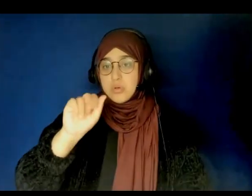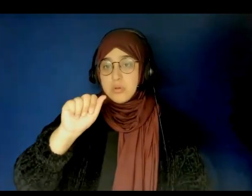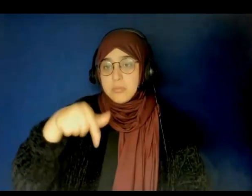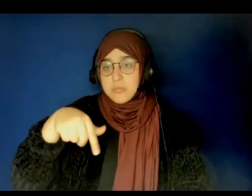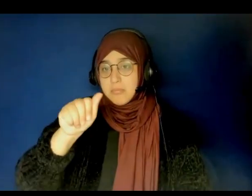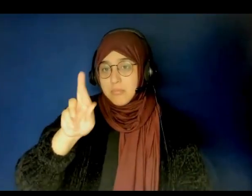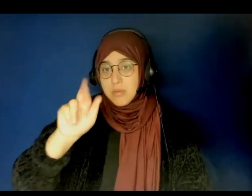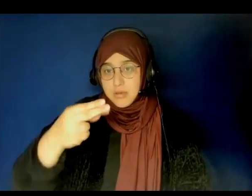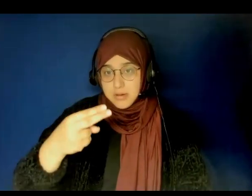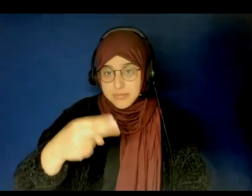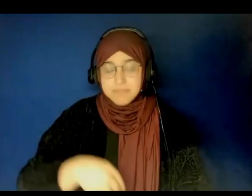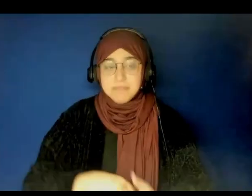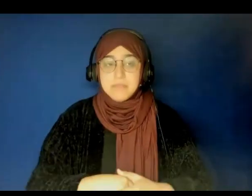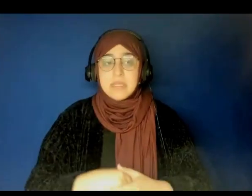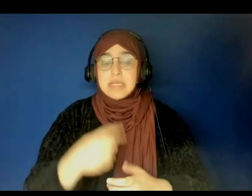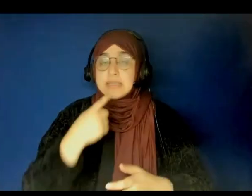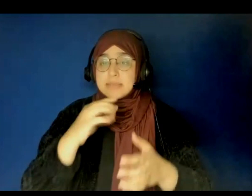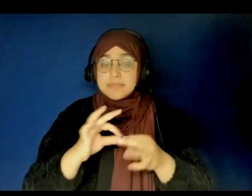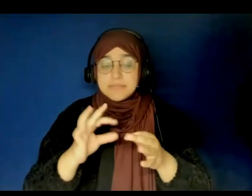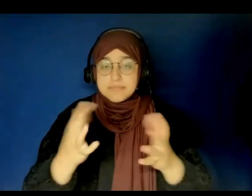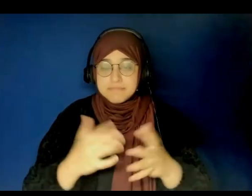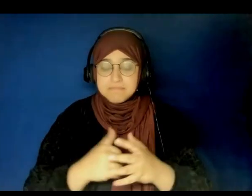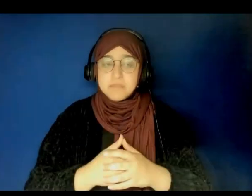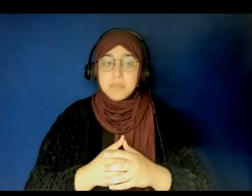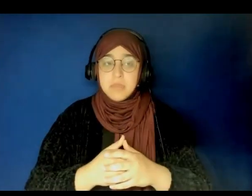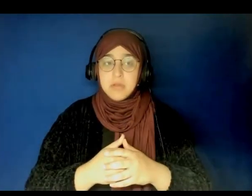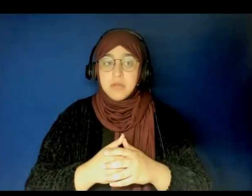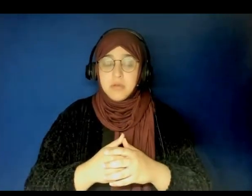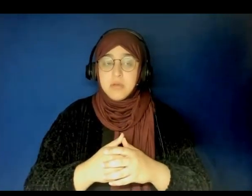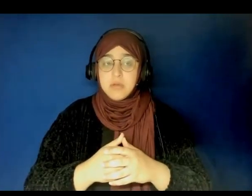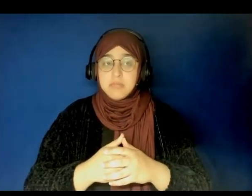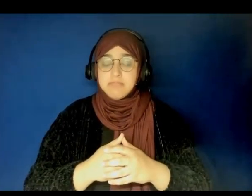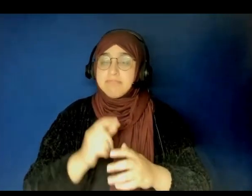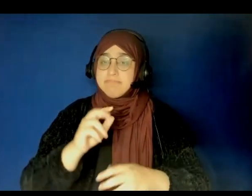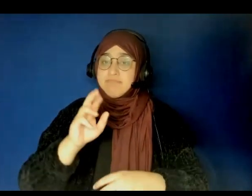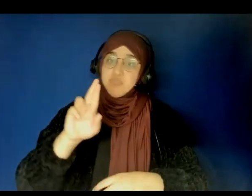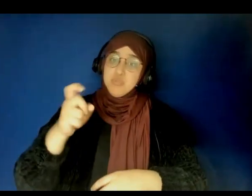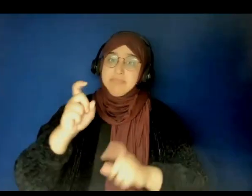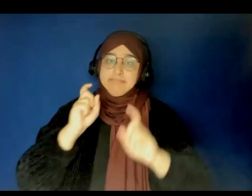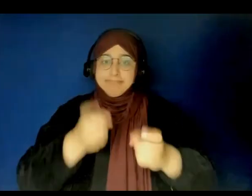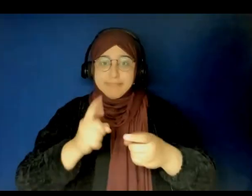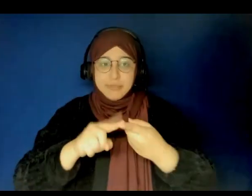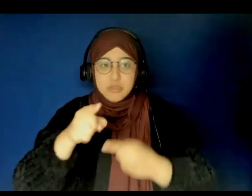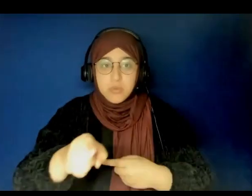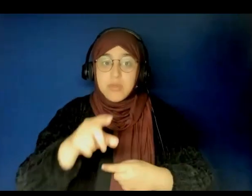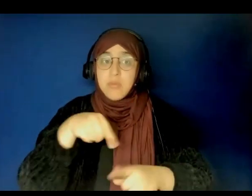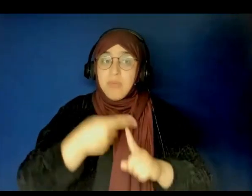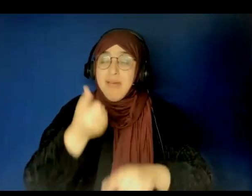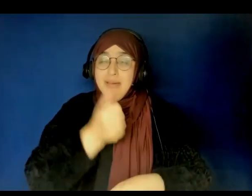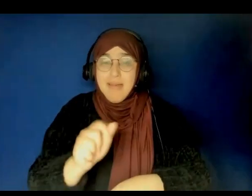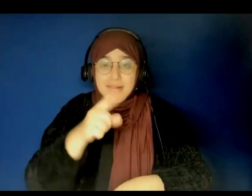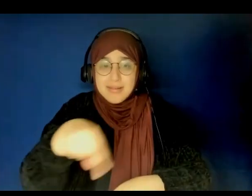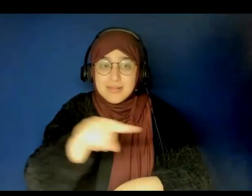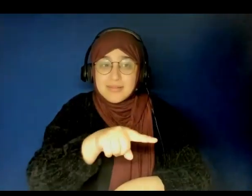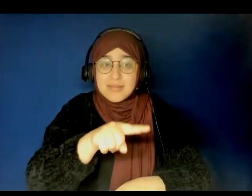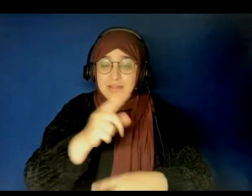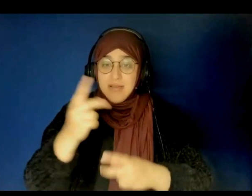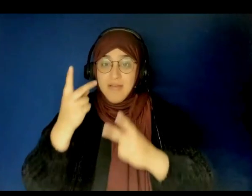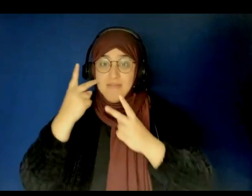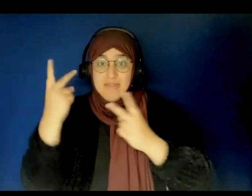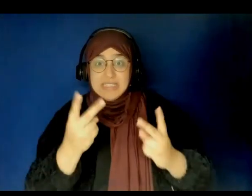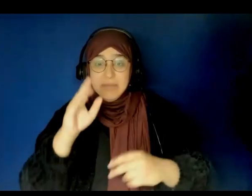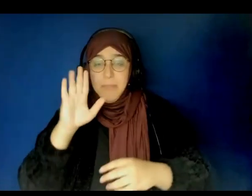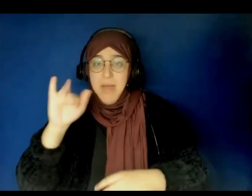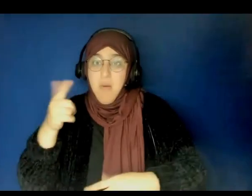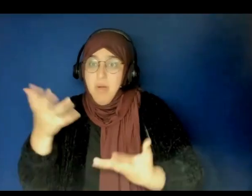you, when any of you is visited by death, that he leaves behind some goods, something